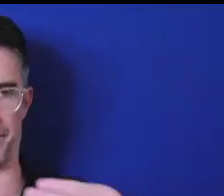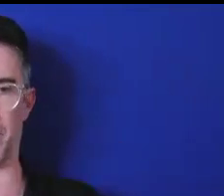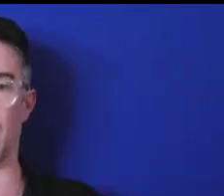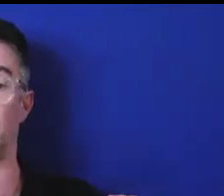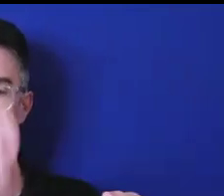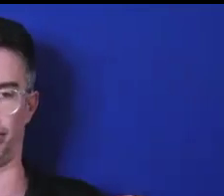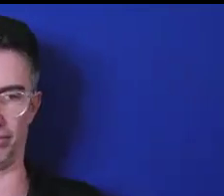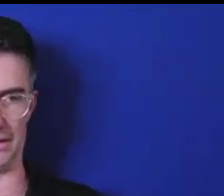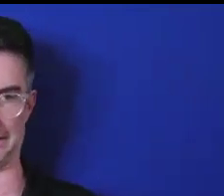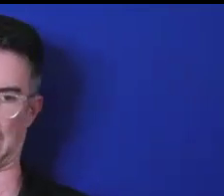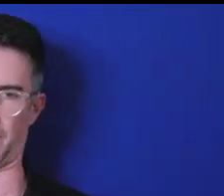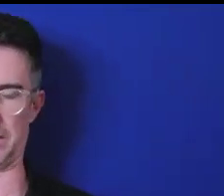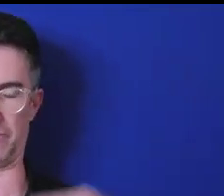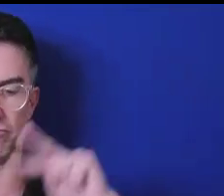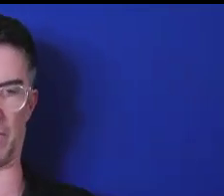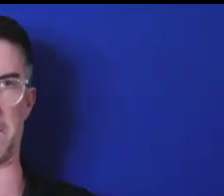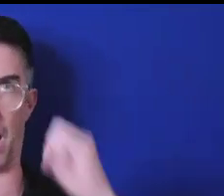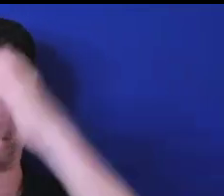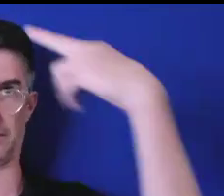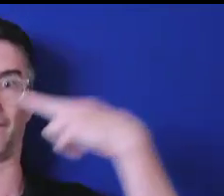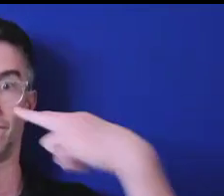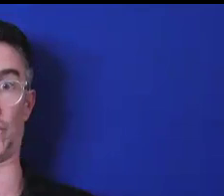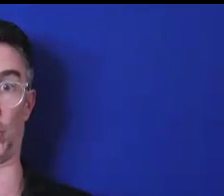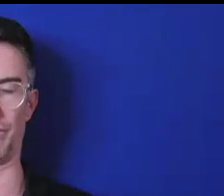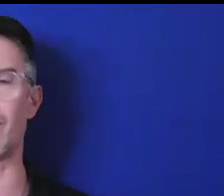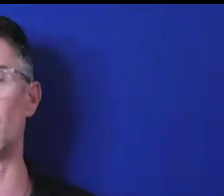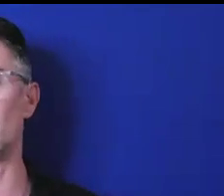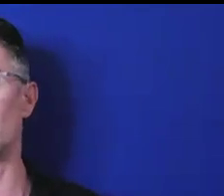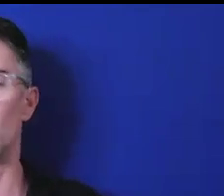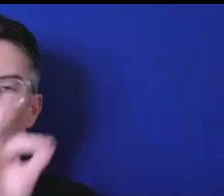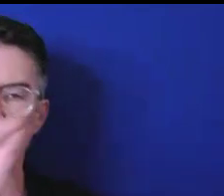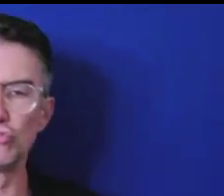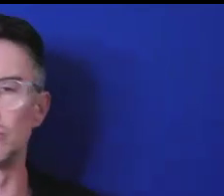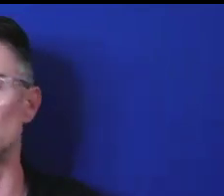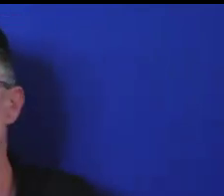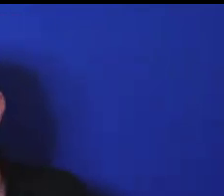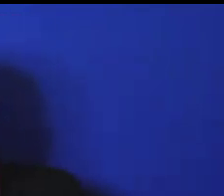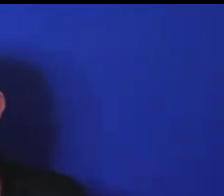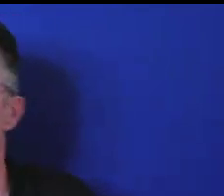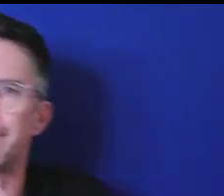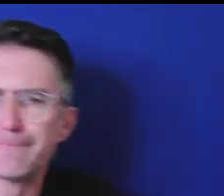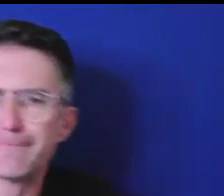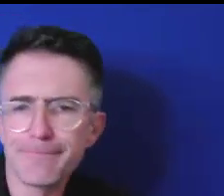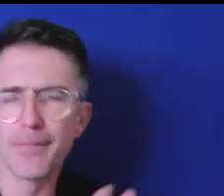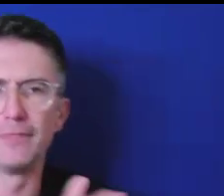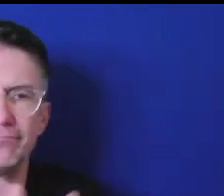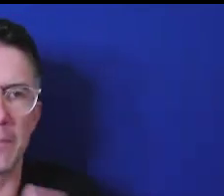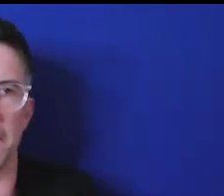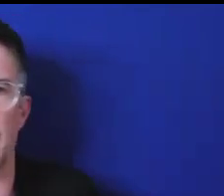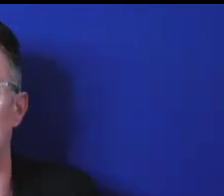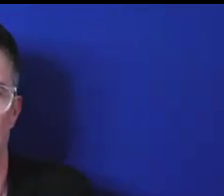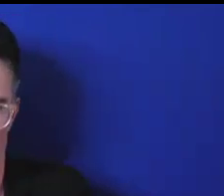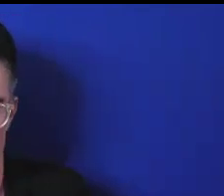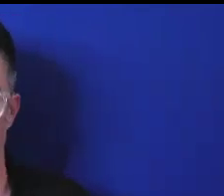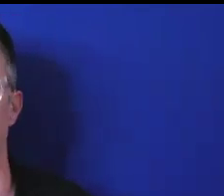they need from their point of view. As of criteria, we have both. We are considering